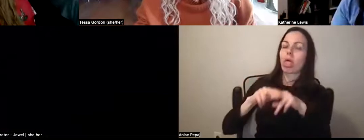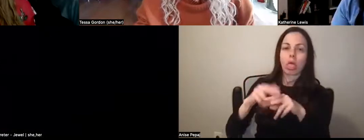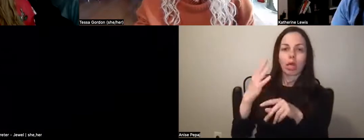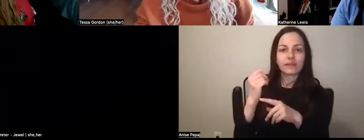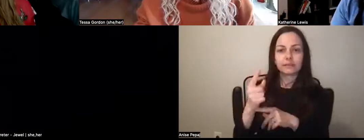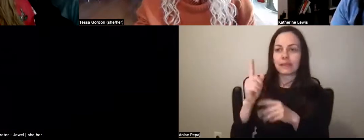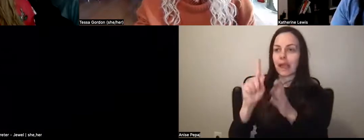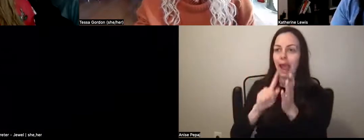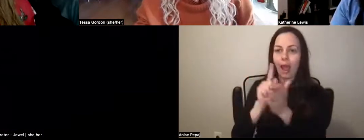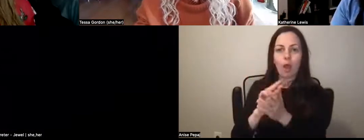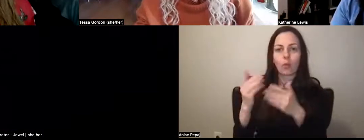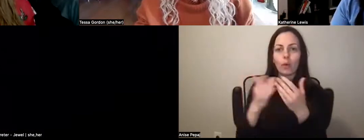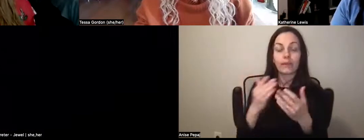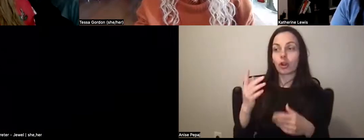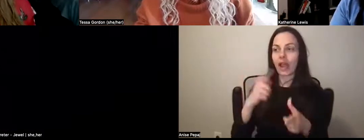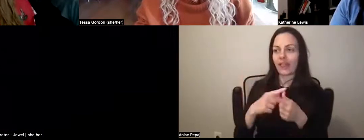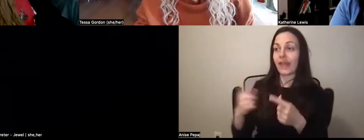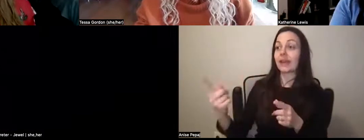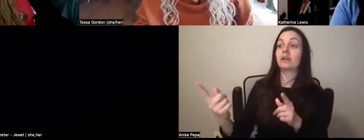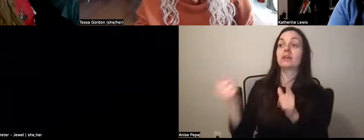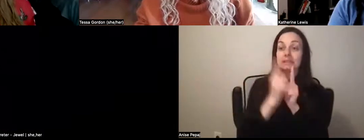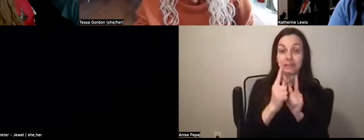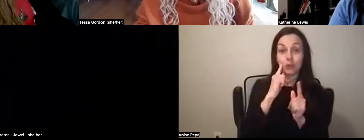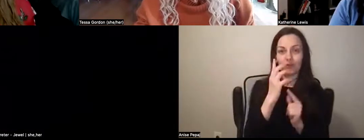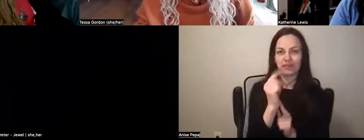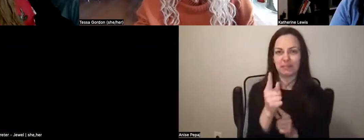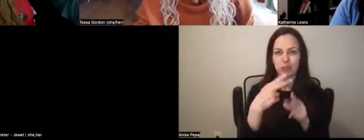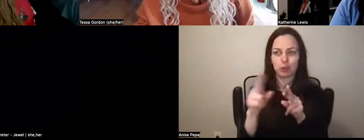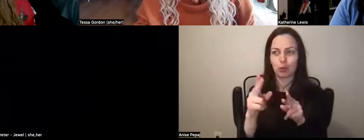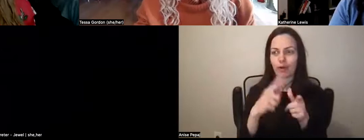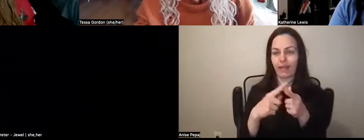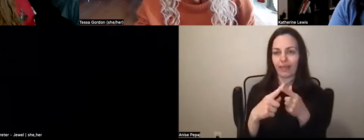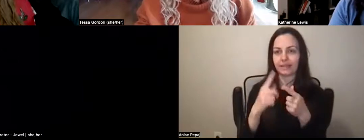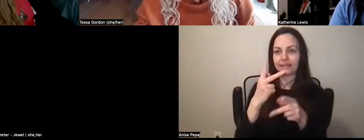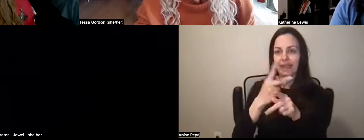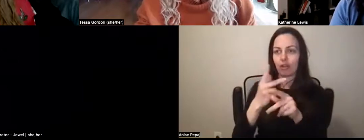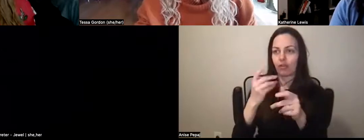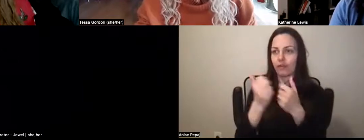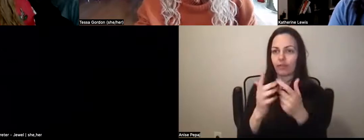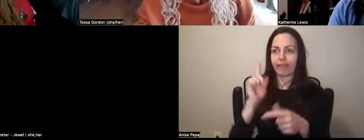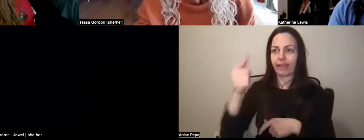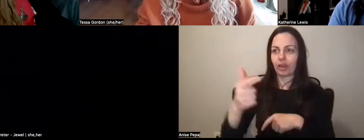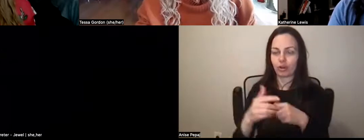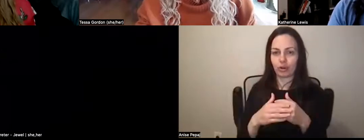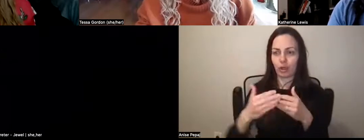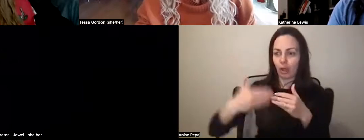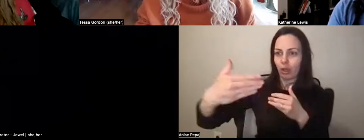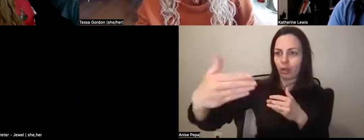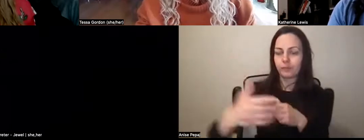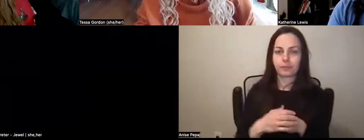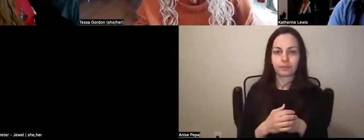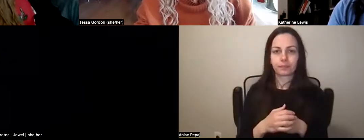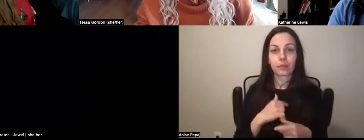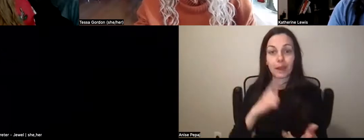of your problem issues and then address other issues at a later date. I see how every single